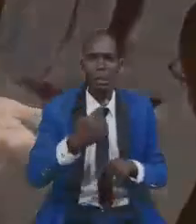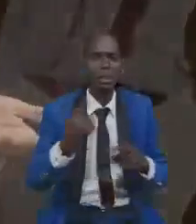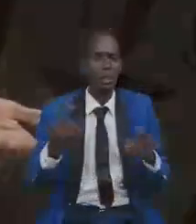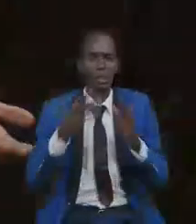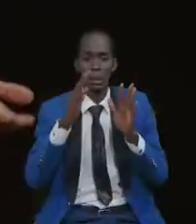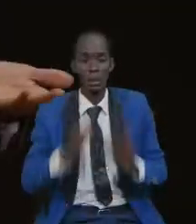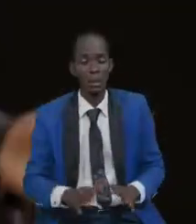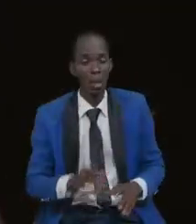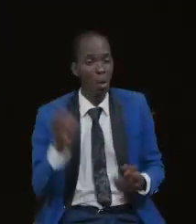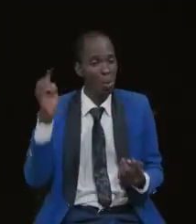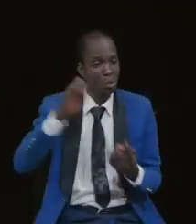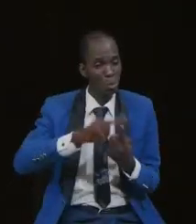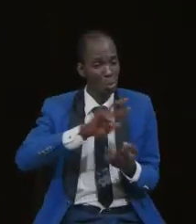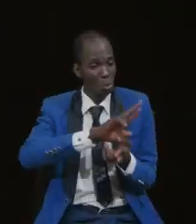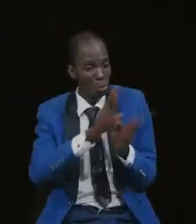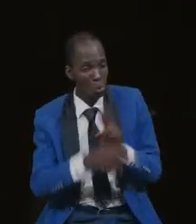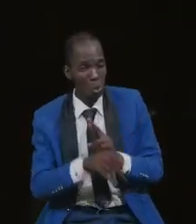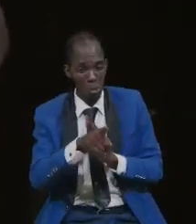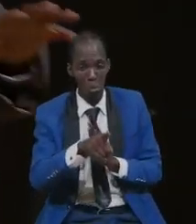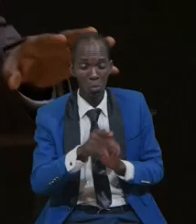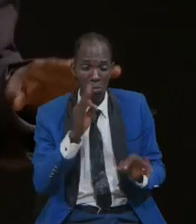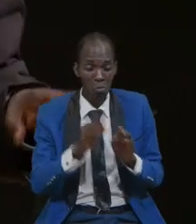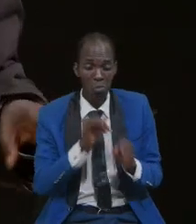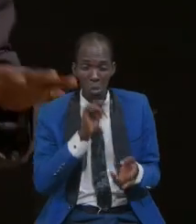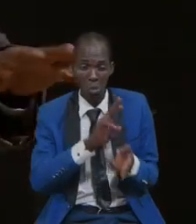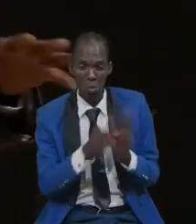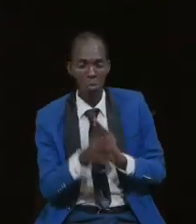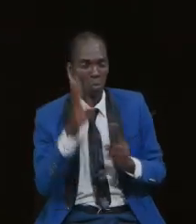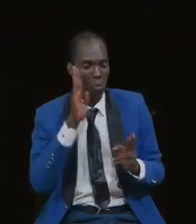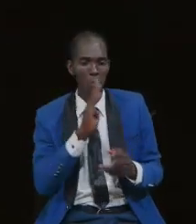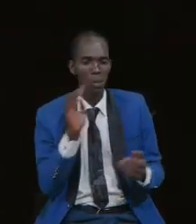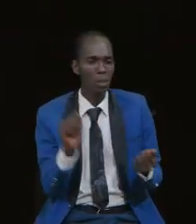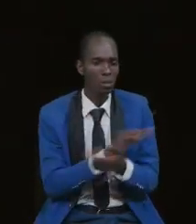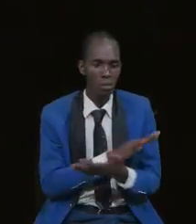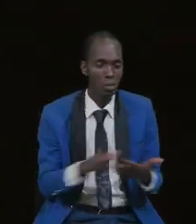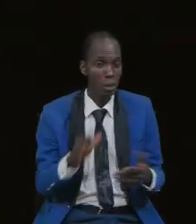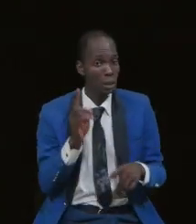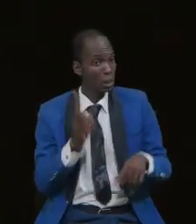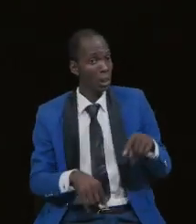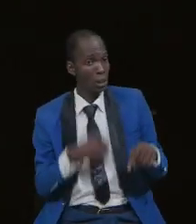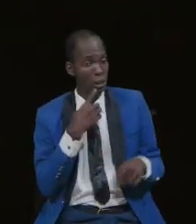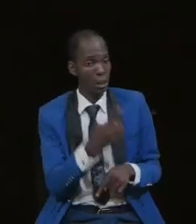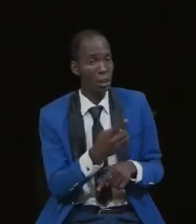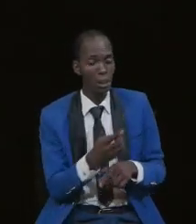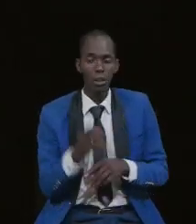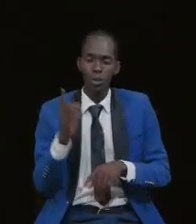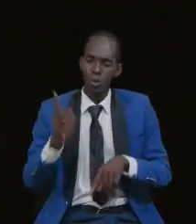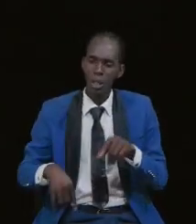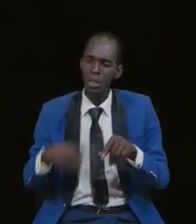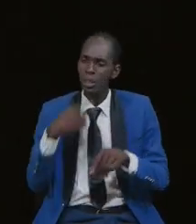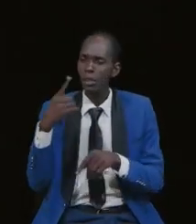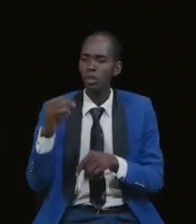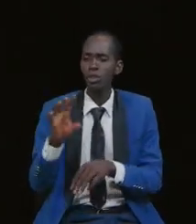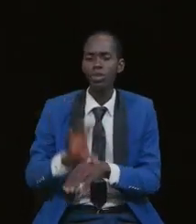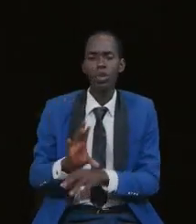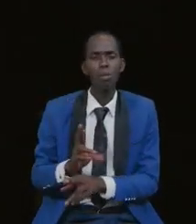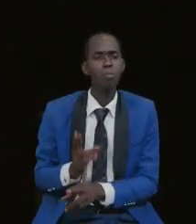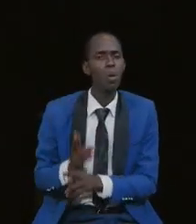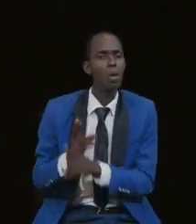you repent, you will perish. He cannot tell the churchgoer, except the righteousness shall exceed